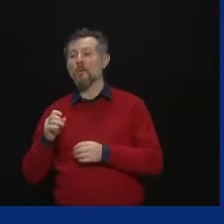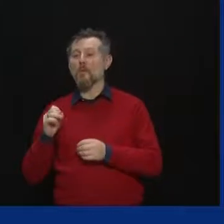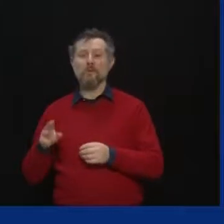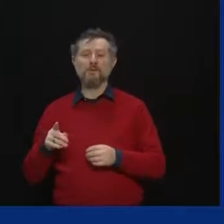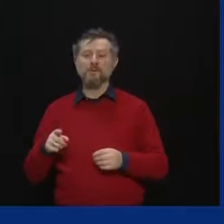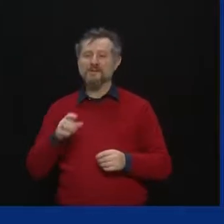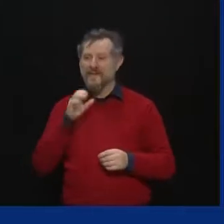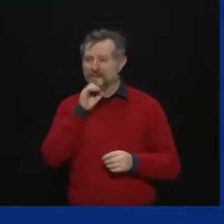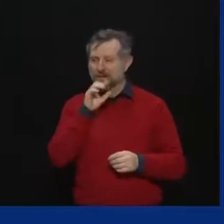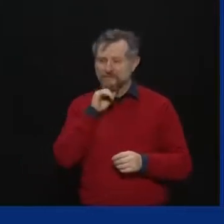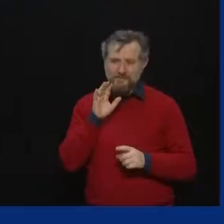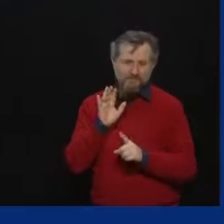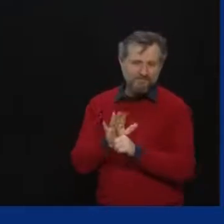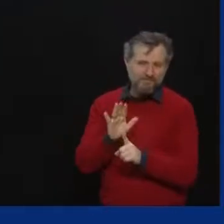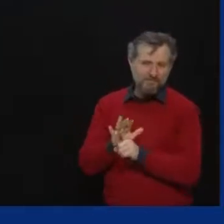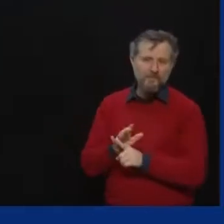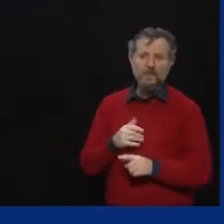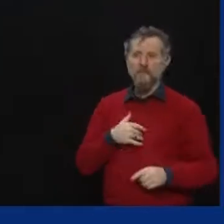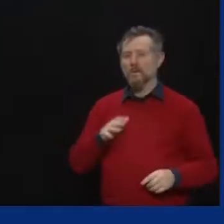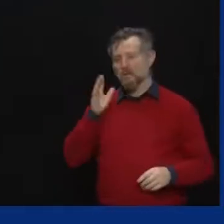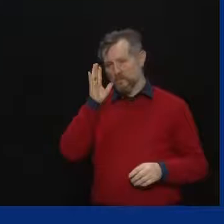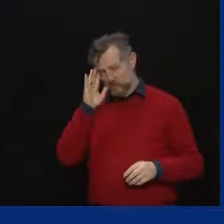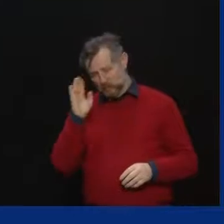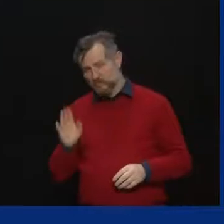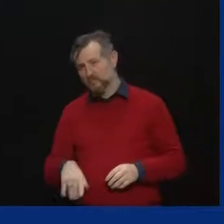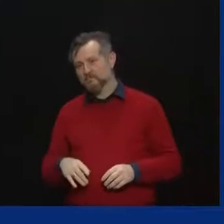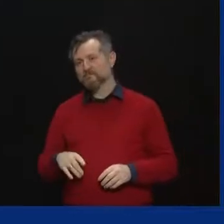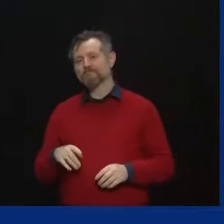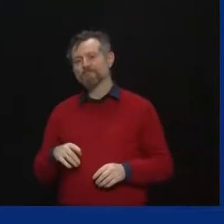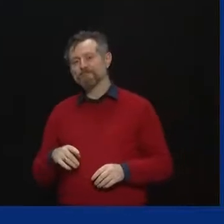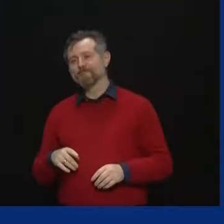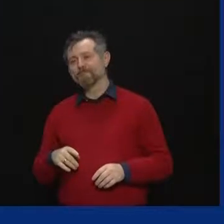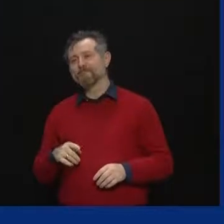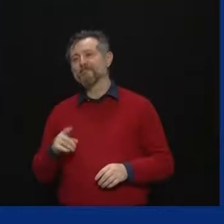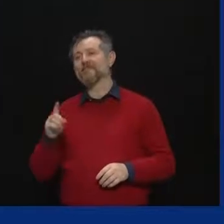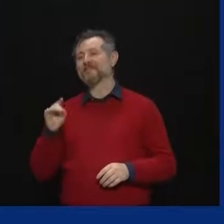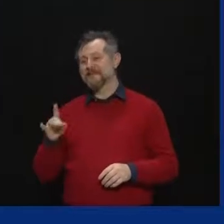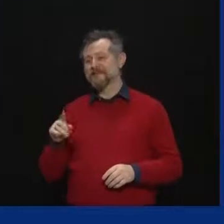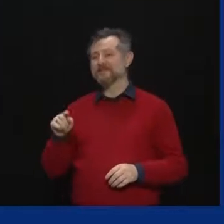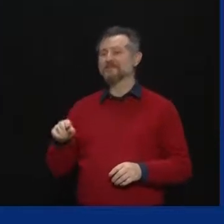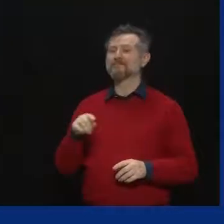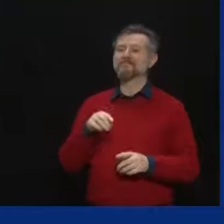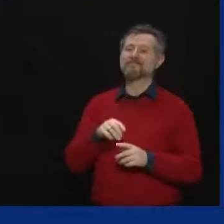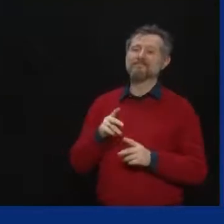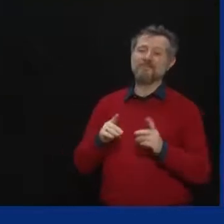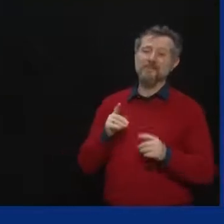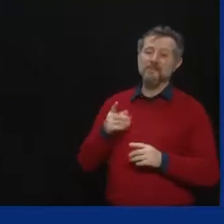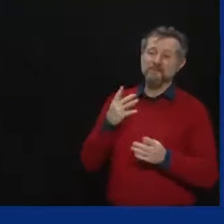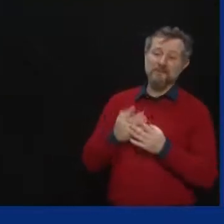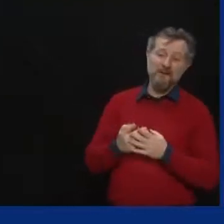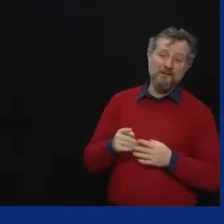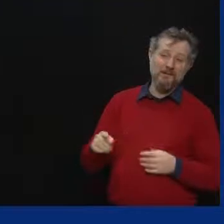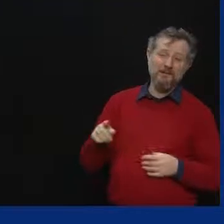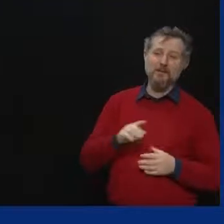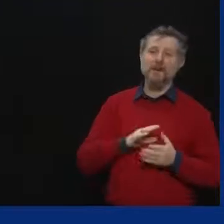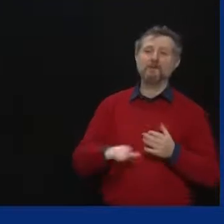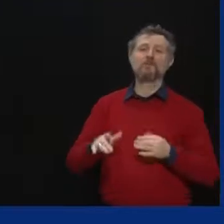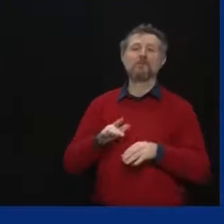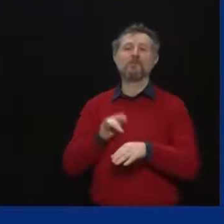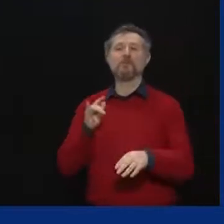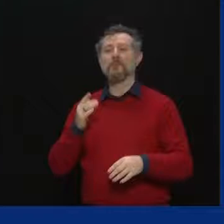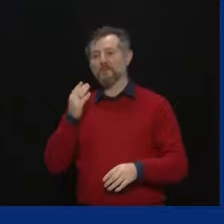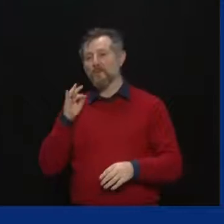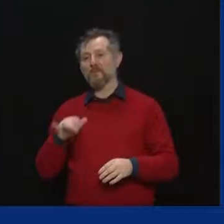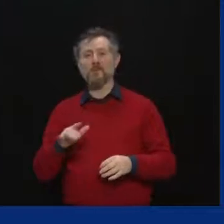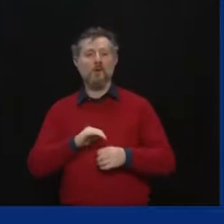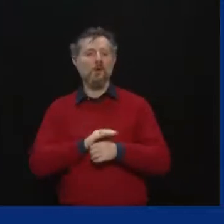had symptoms. So I know that there was a surge of individuals who were already released from jail under those circumstances because